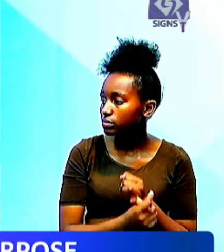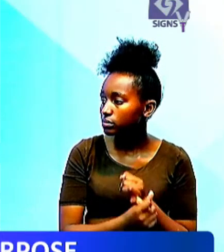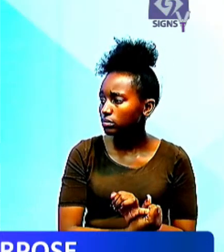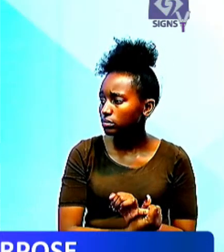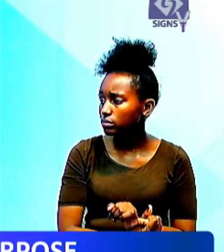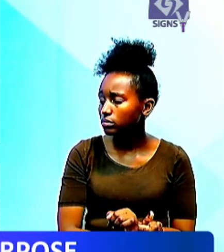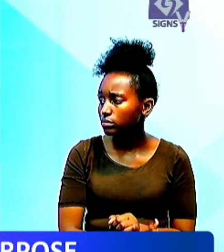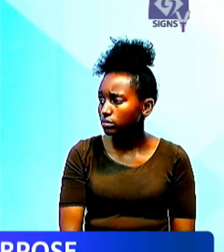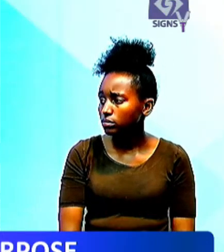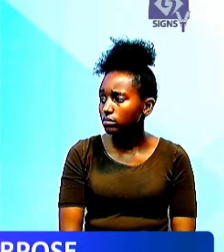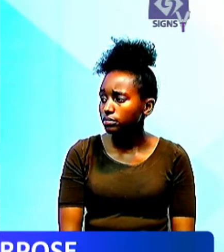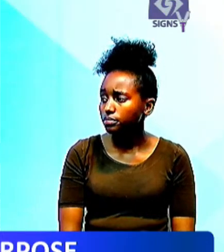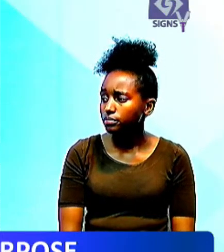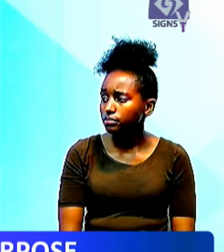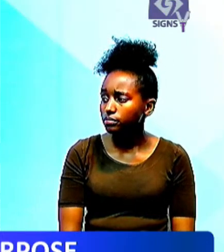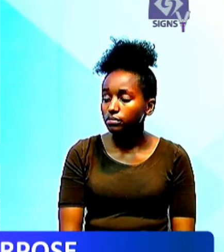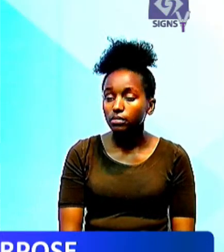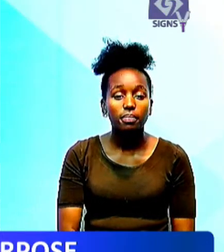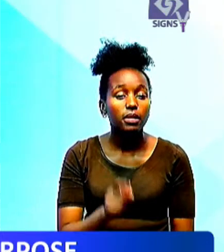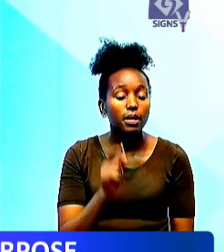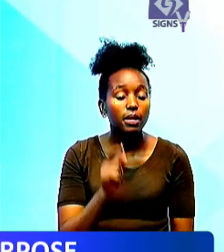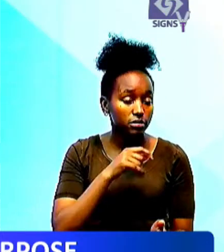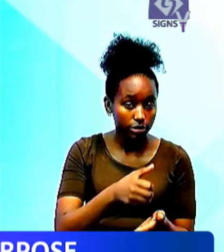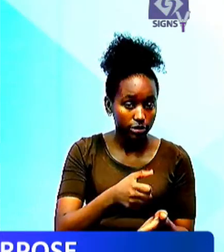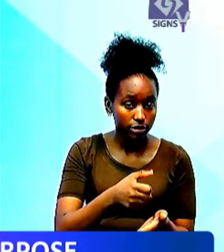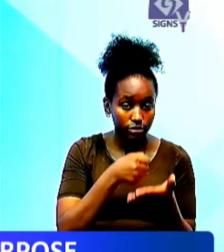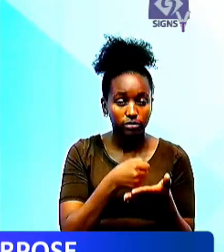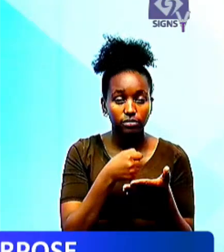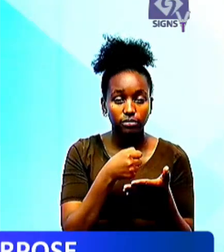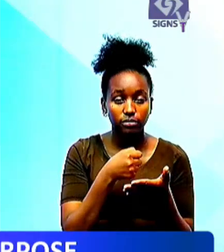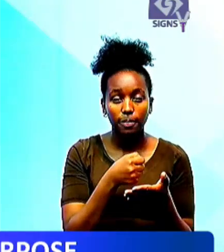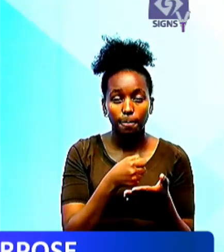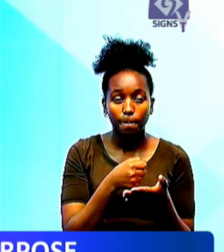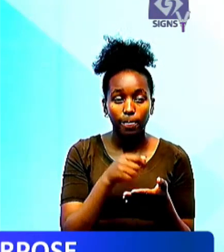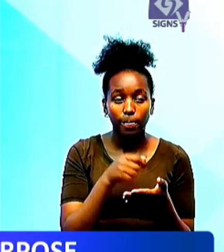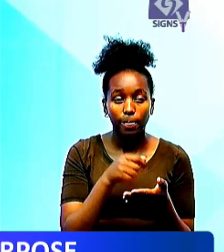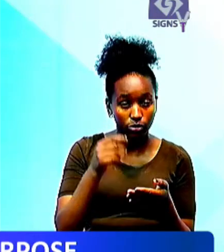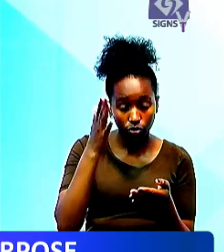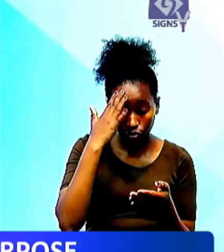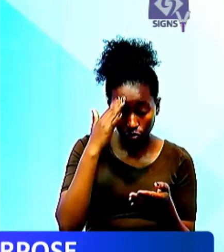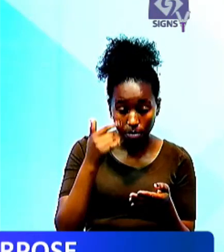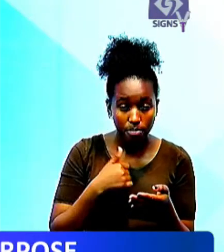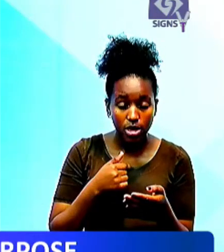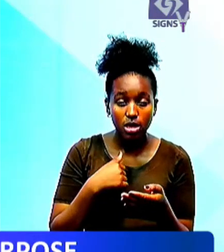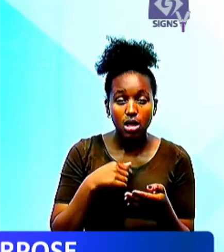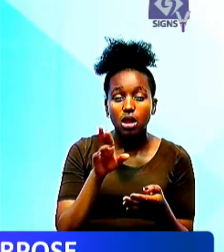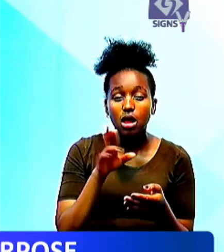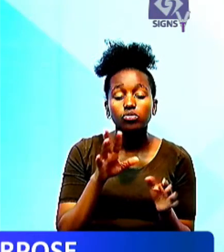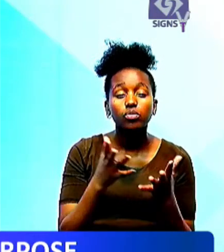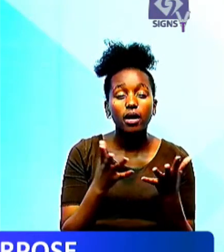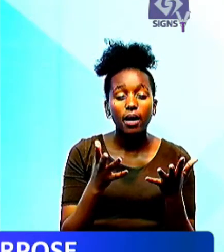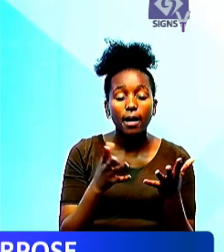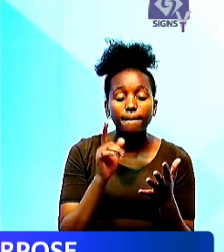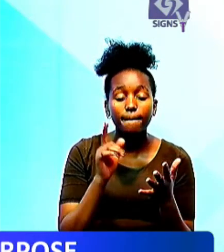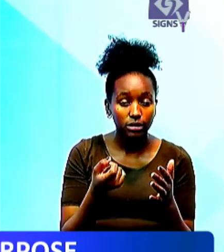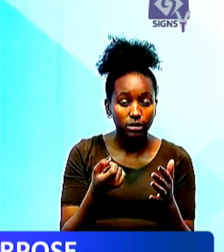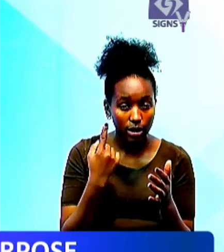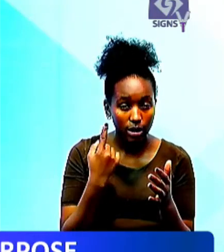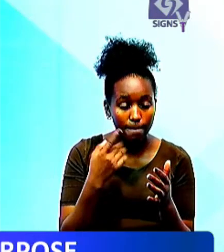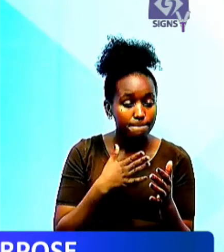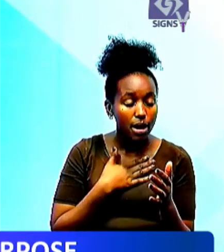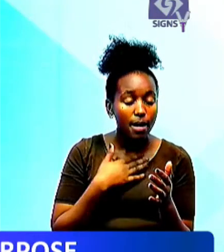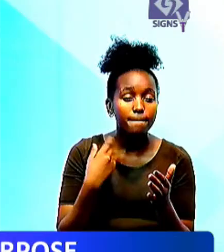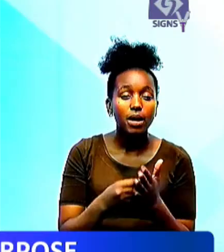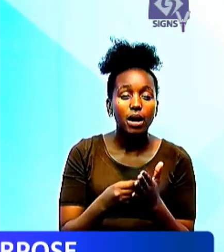need to do what we call budgeting. Get to know your expenses. Get to understand where does your money